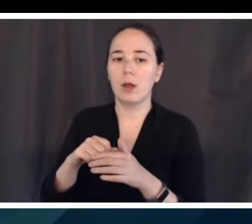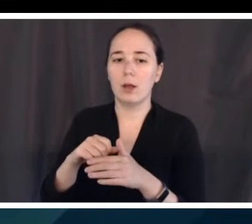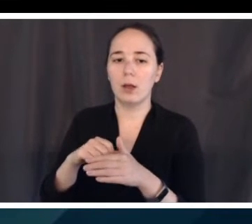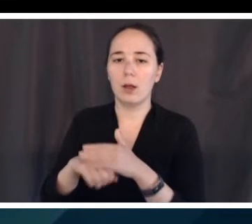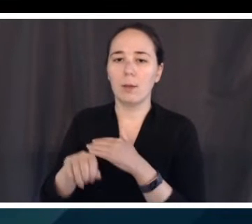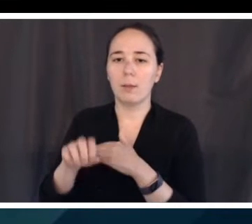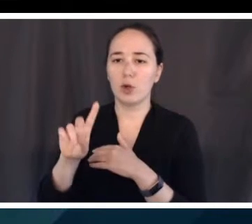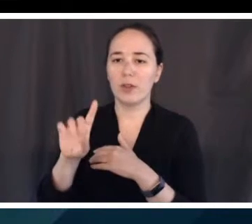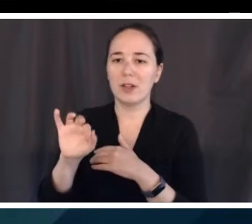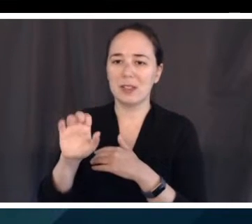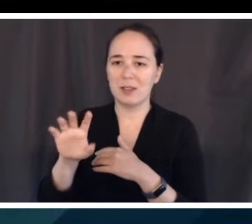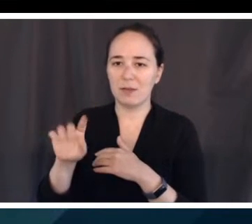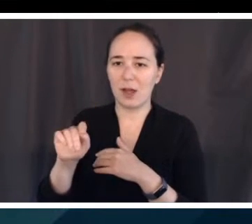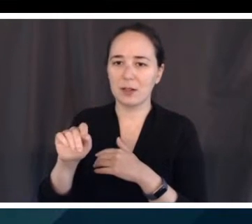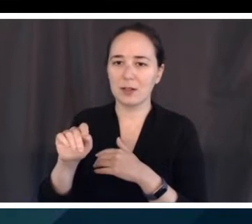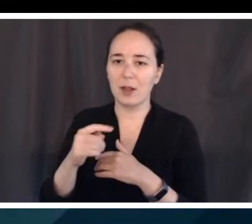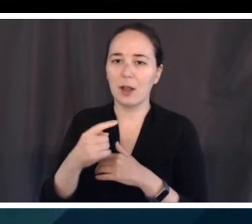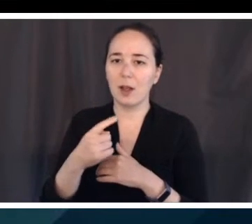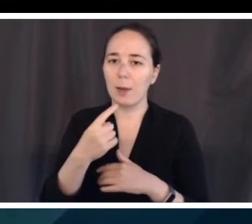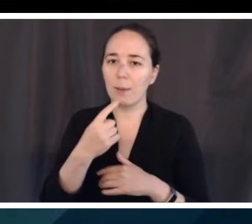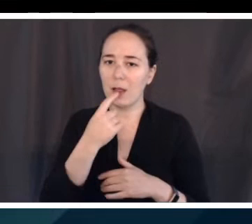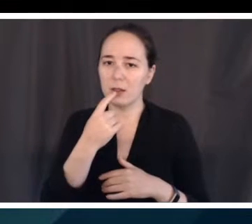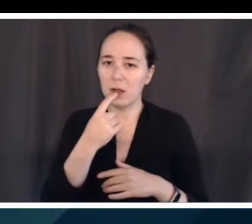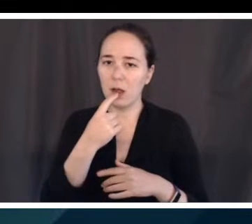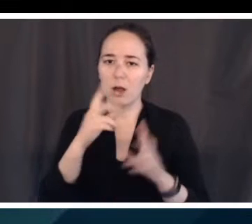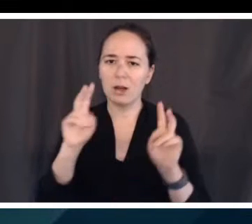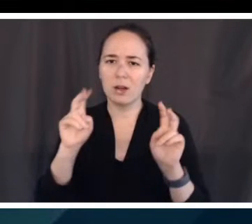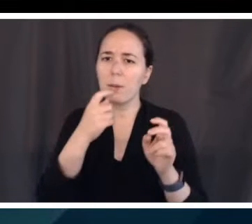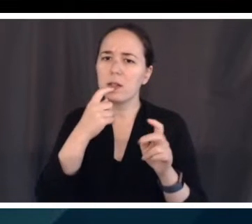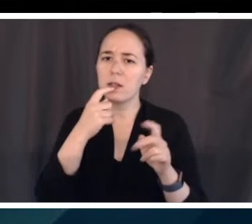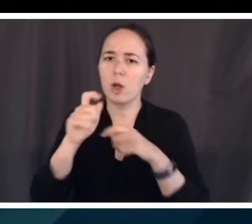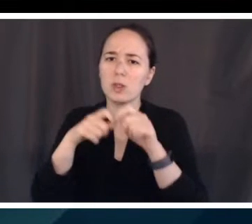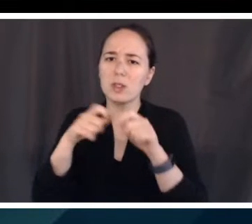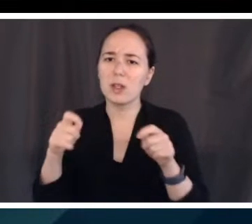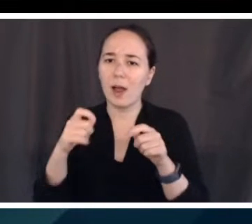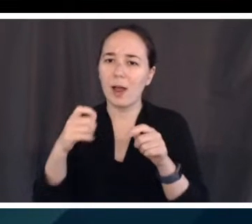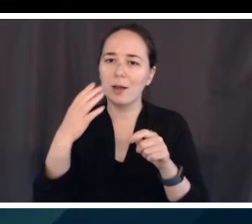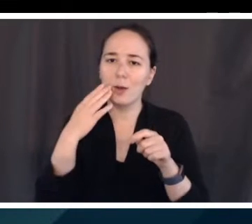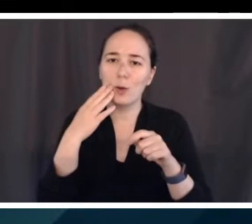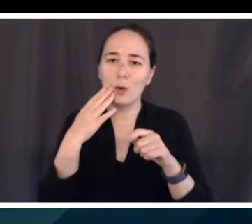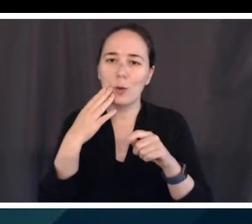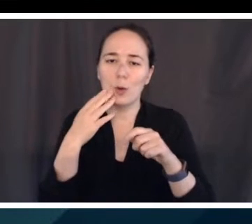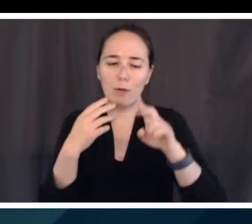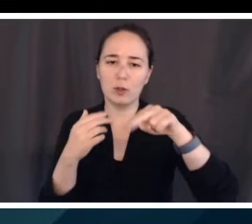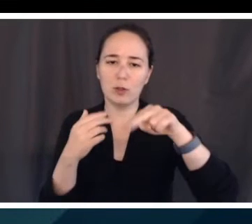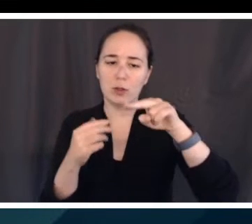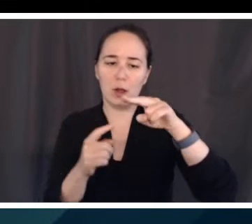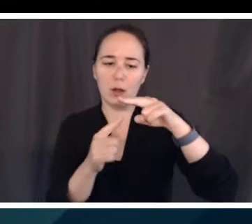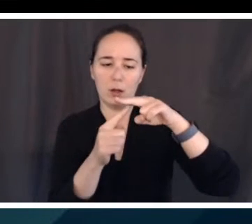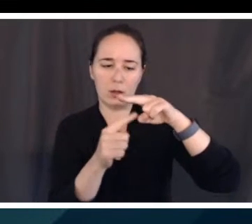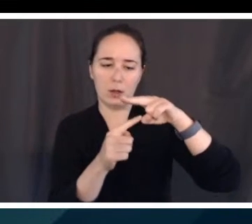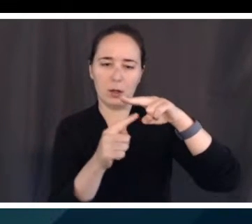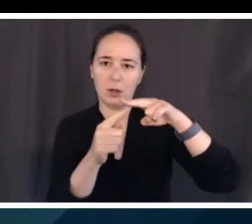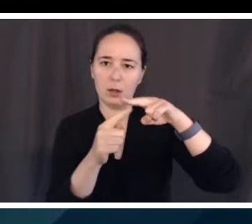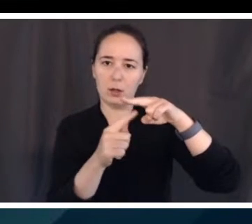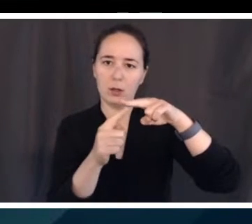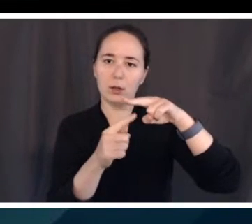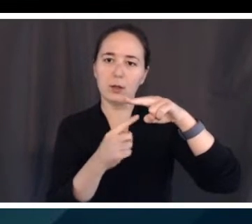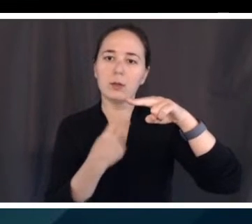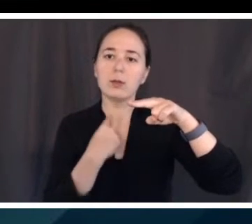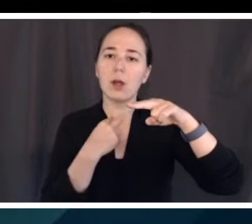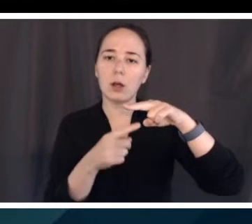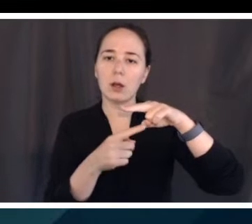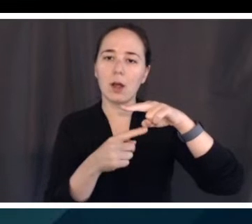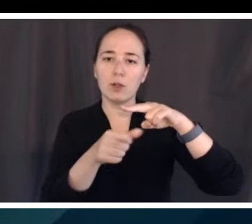was kind of tied, like with the little cord in the front of your mouth. And I got surgery